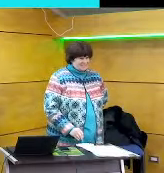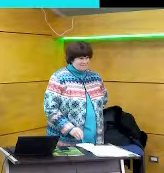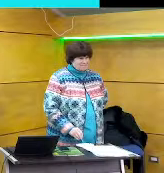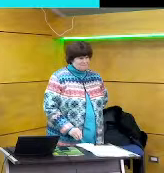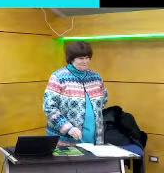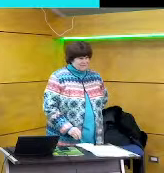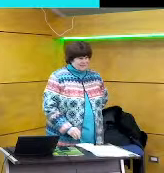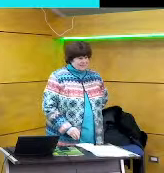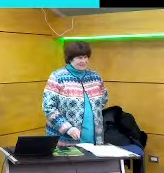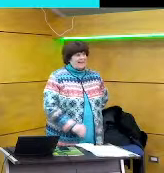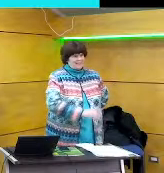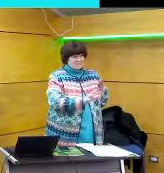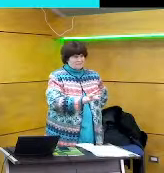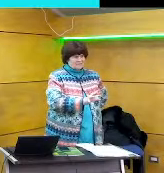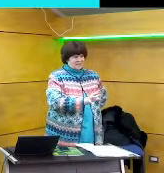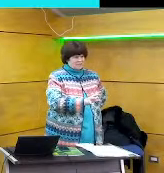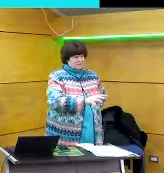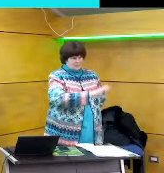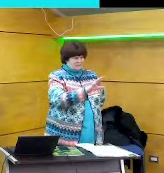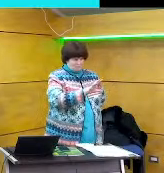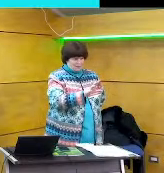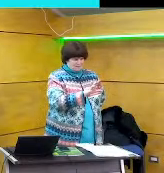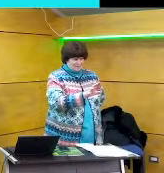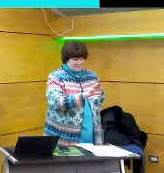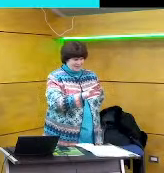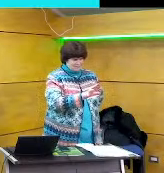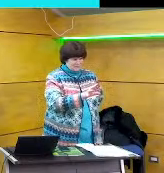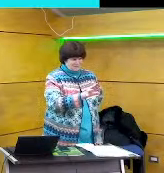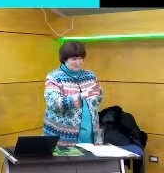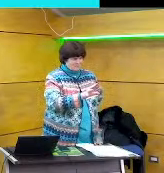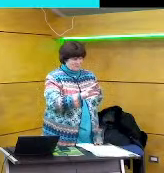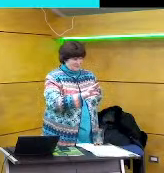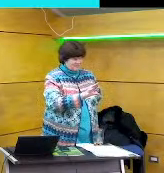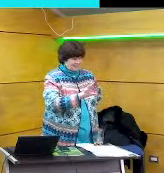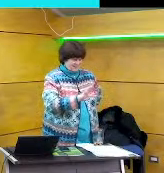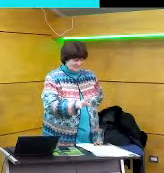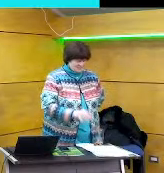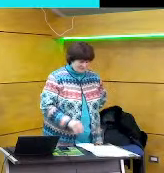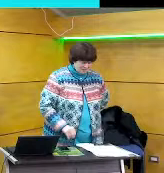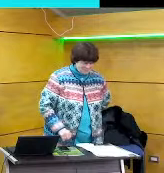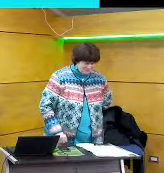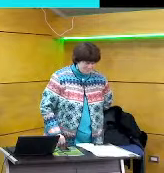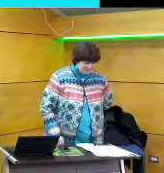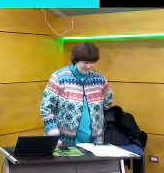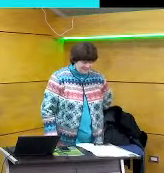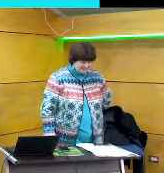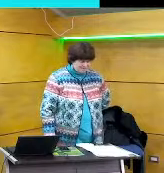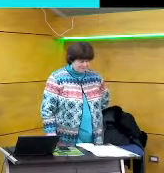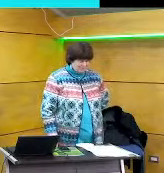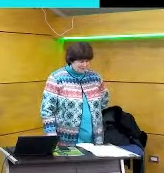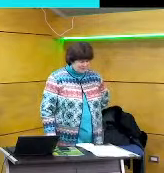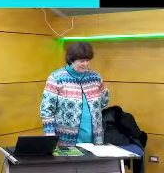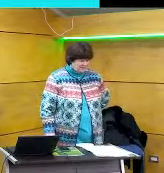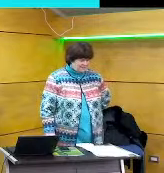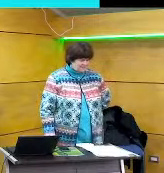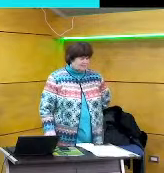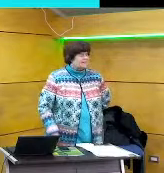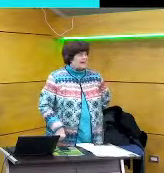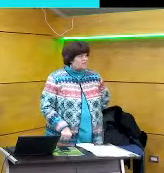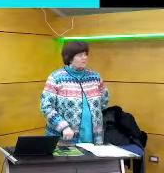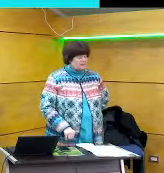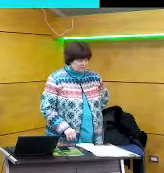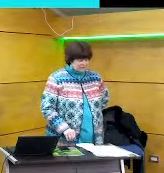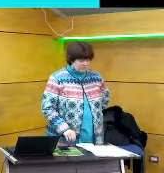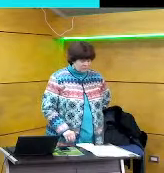but that has its own controversy of problems that are happening with the bumblebees right now in the environment. But it really is